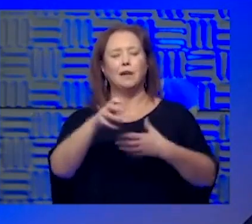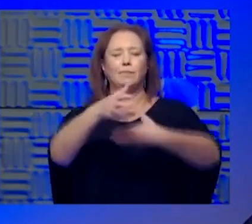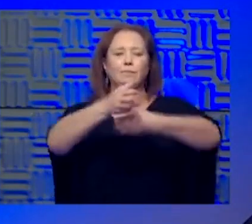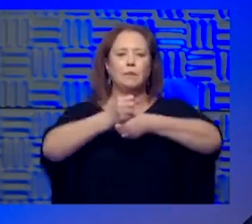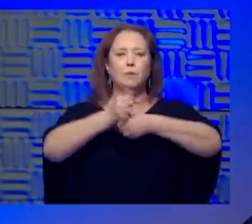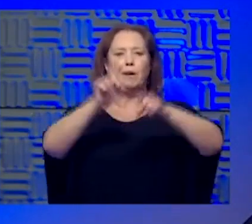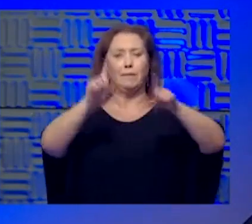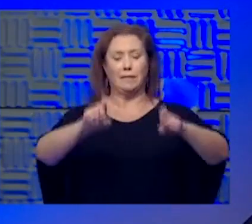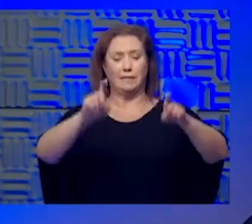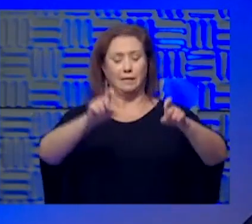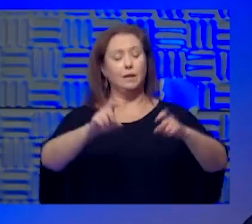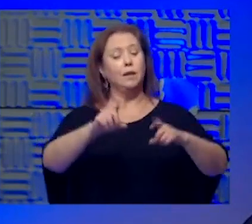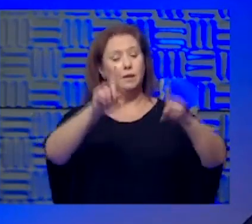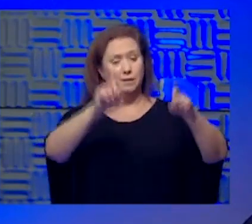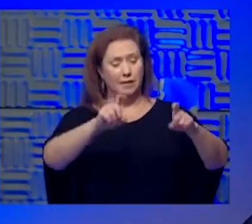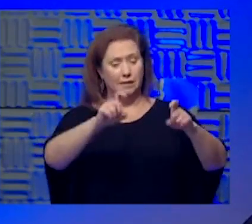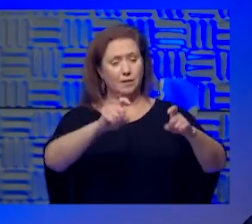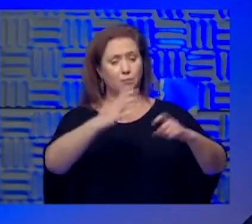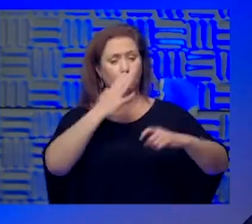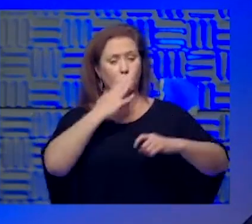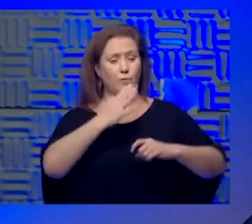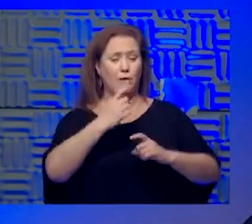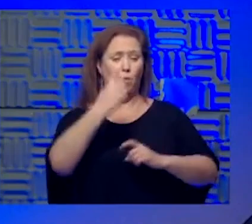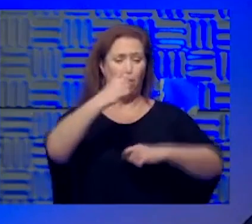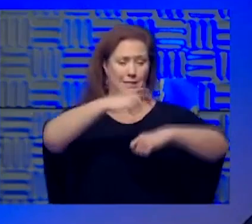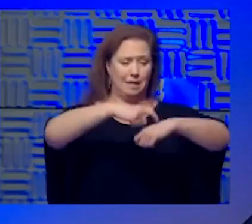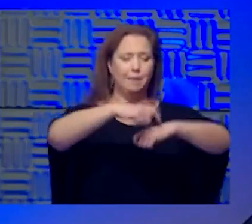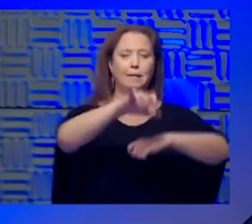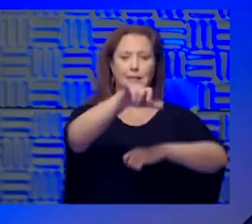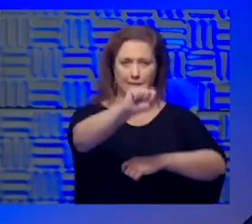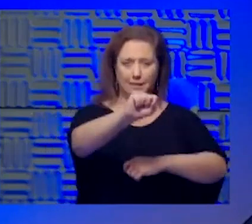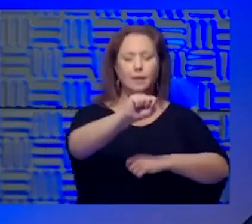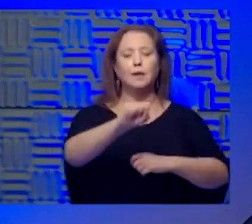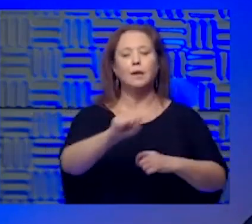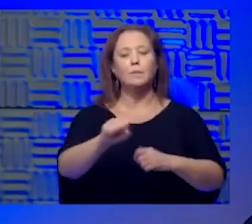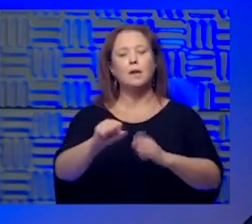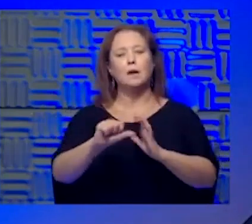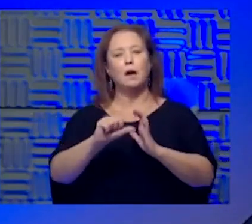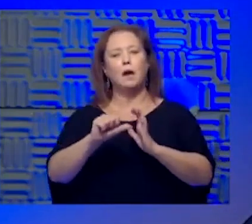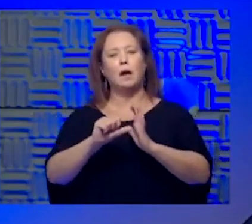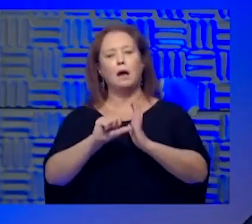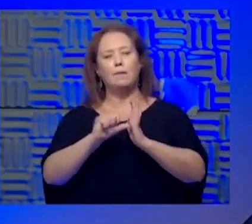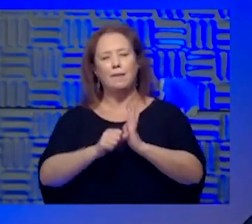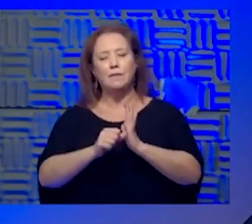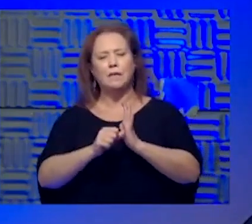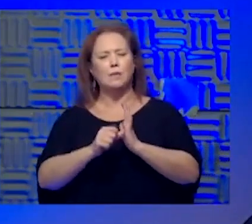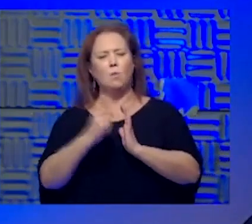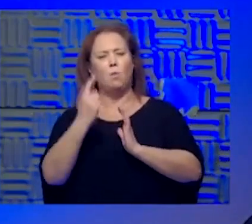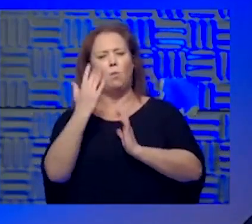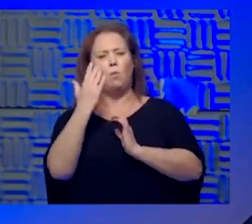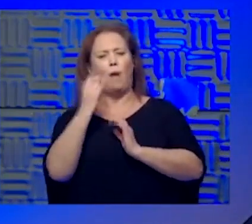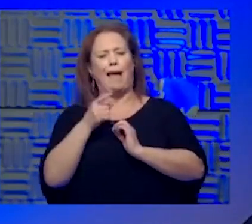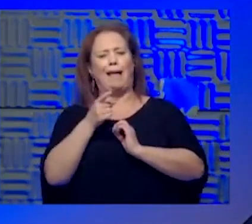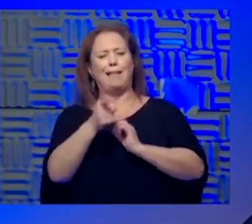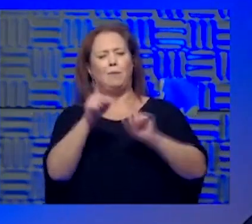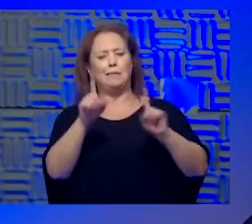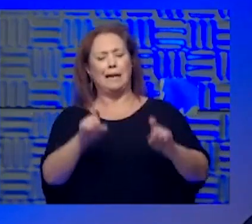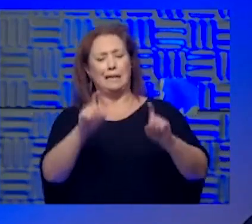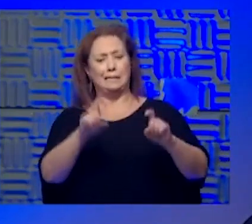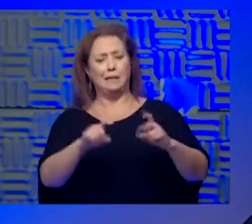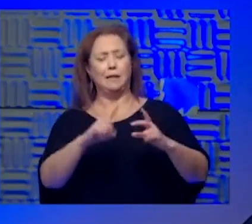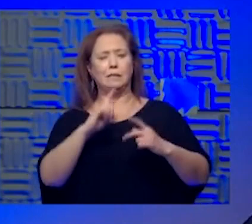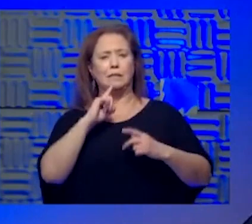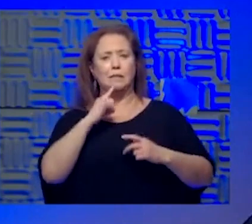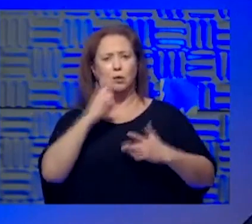So is the test good for that one point in time? Yes, but we also have to understand why somebody would be tested. It's either for